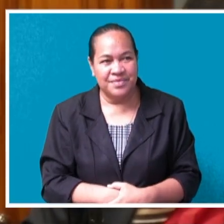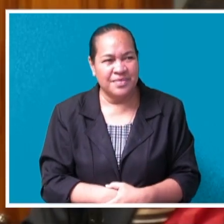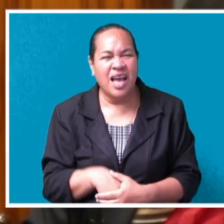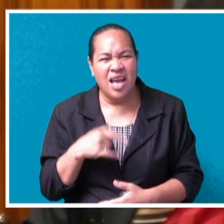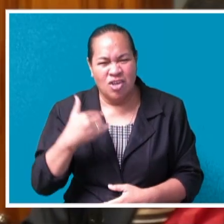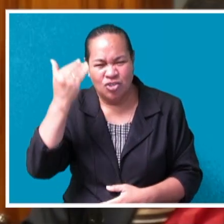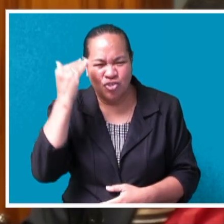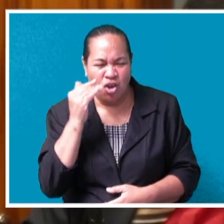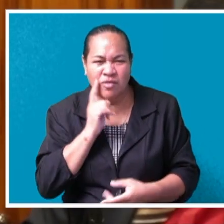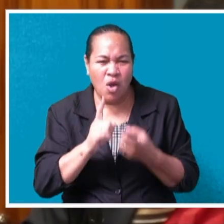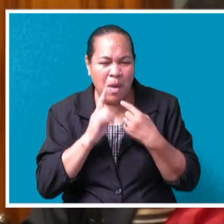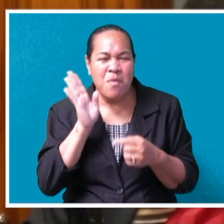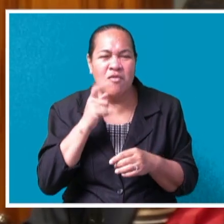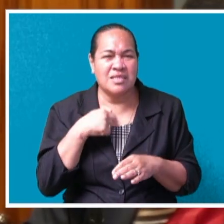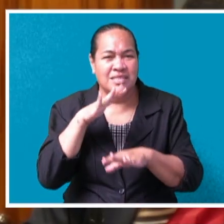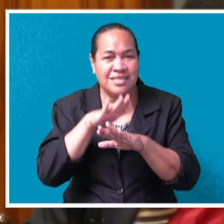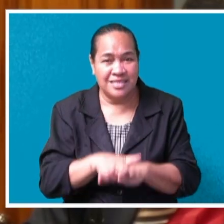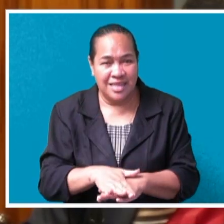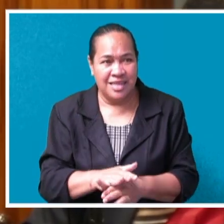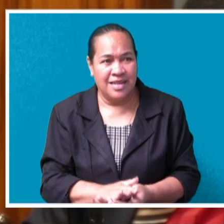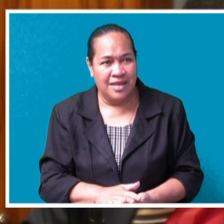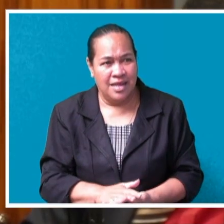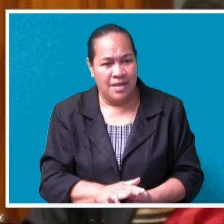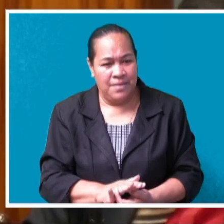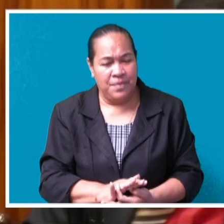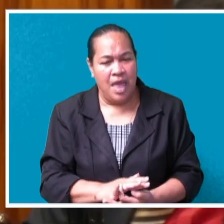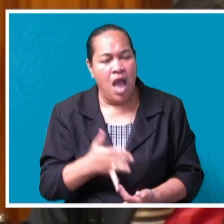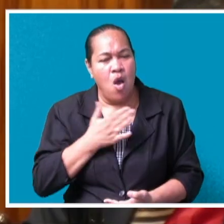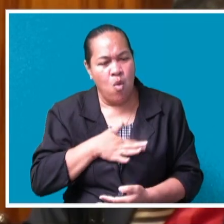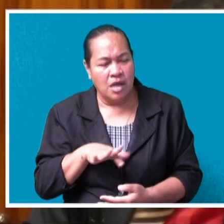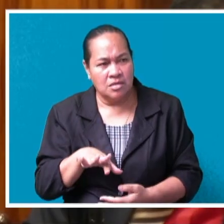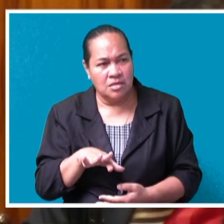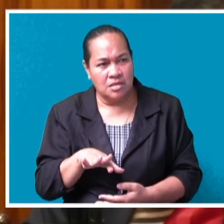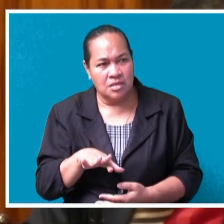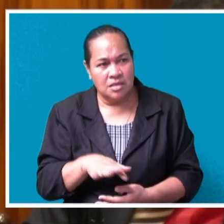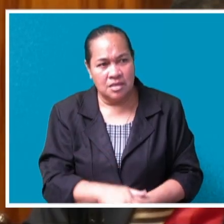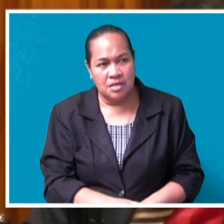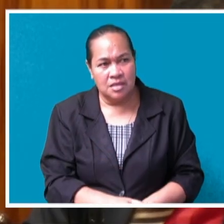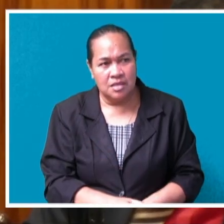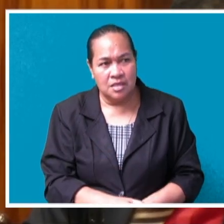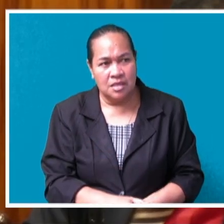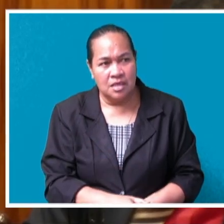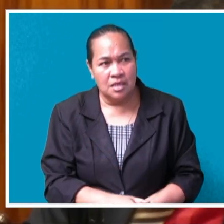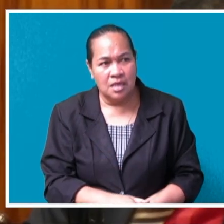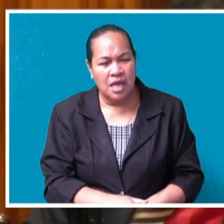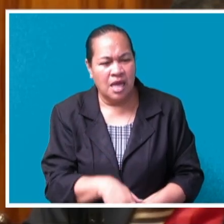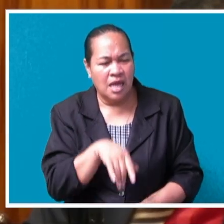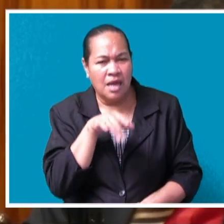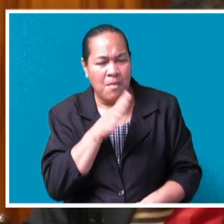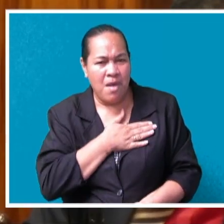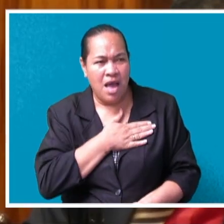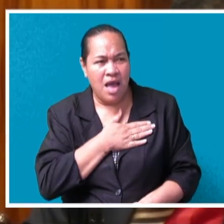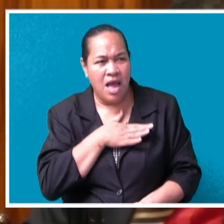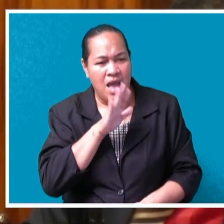comments before I resume my seat. In particular, I would like to acknowledge the earlier statement with my